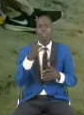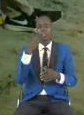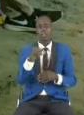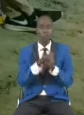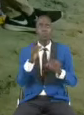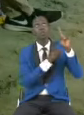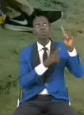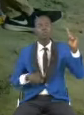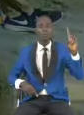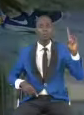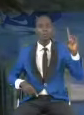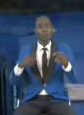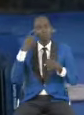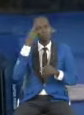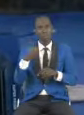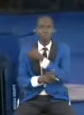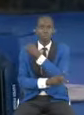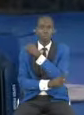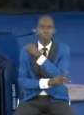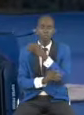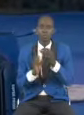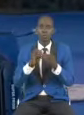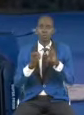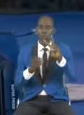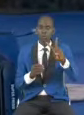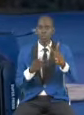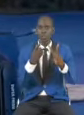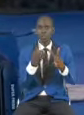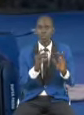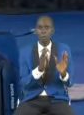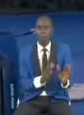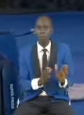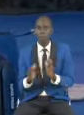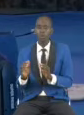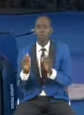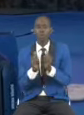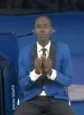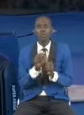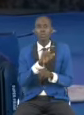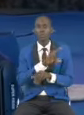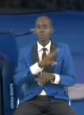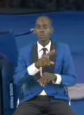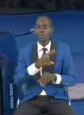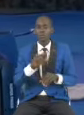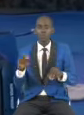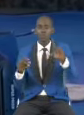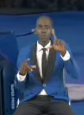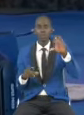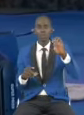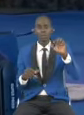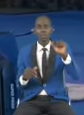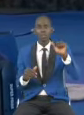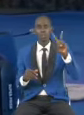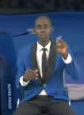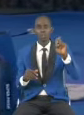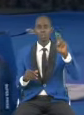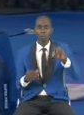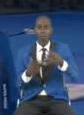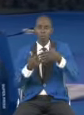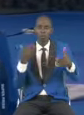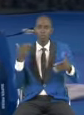Number two, the preparation with no leaven before the Passover. Number three,